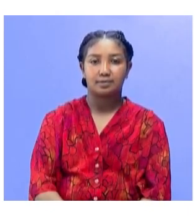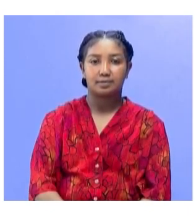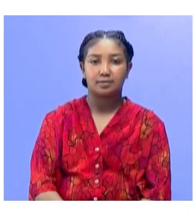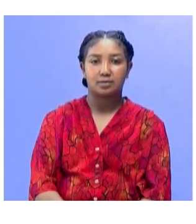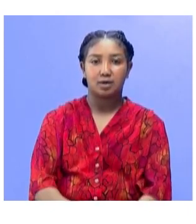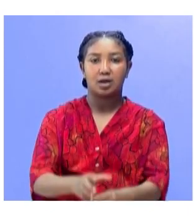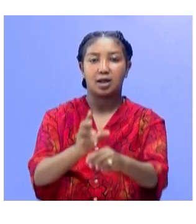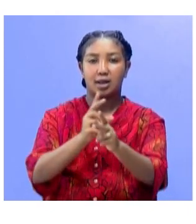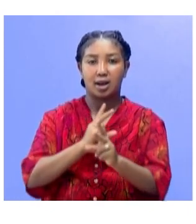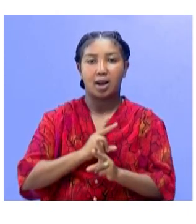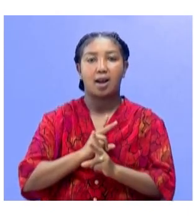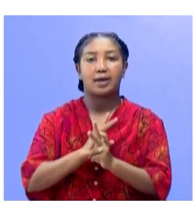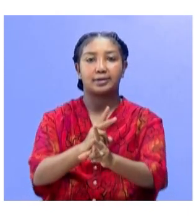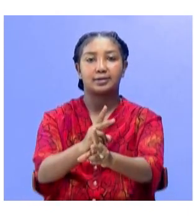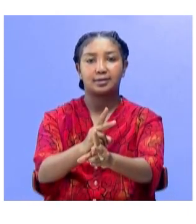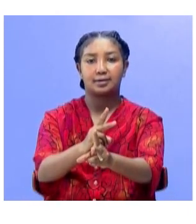lend